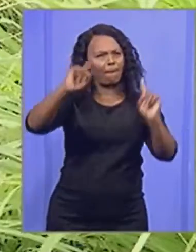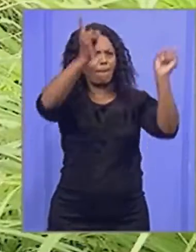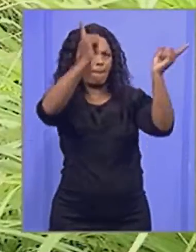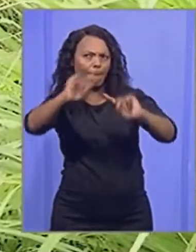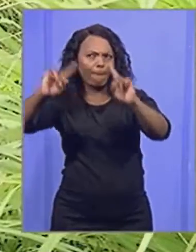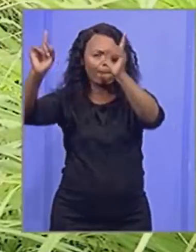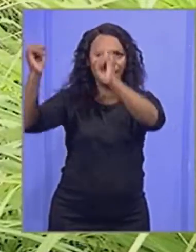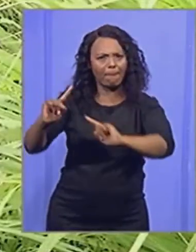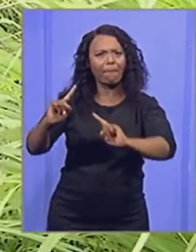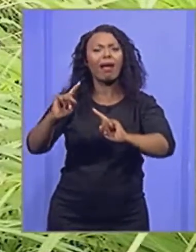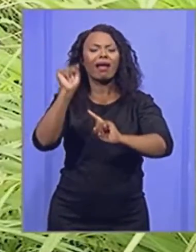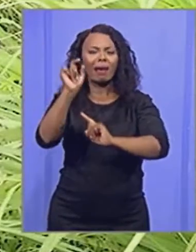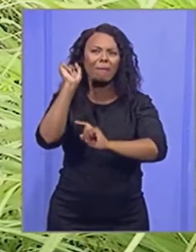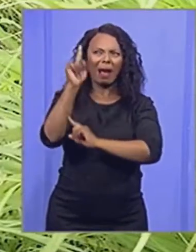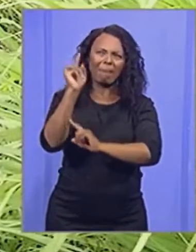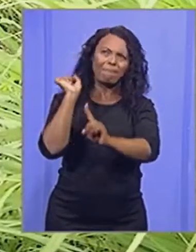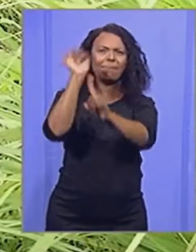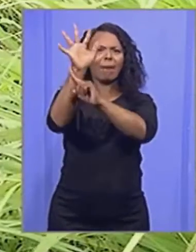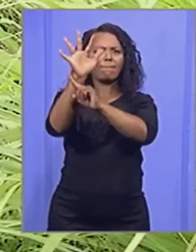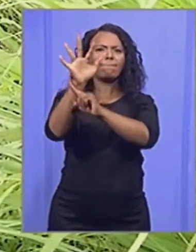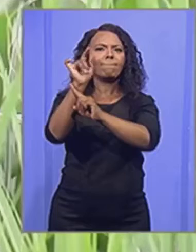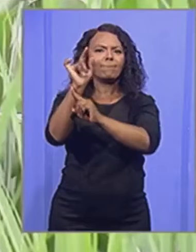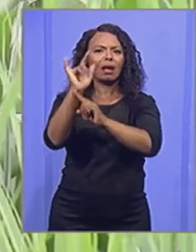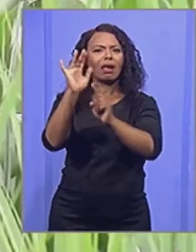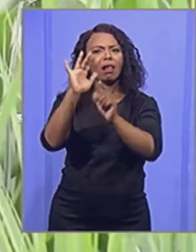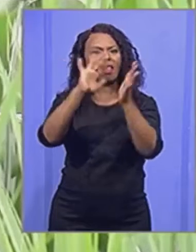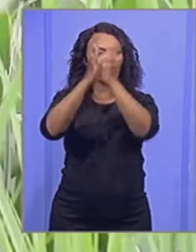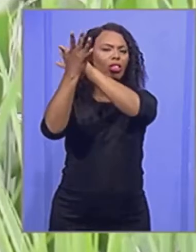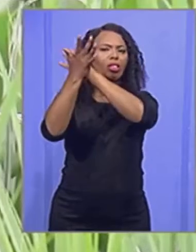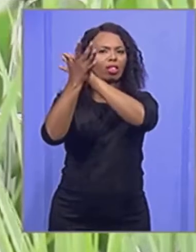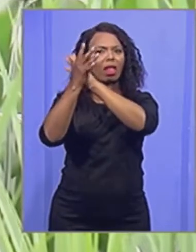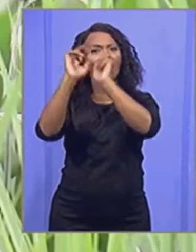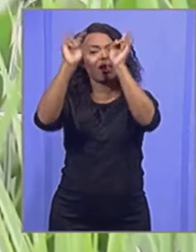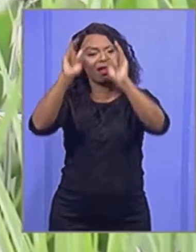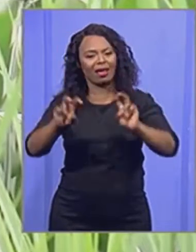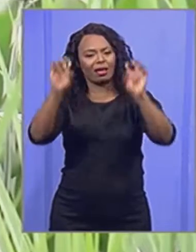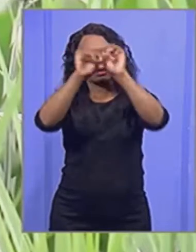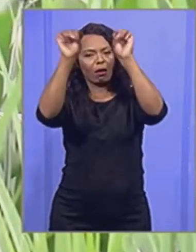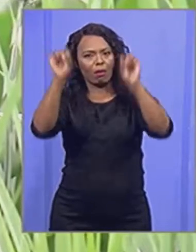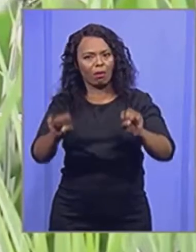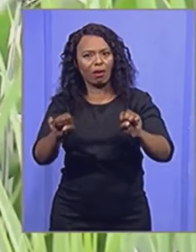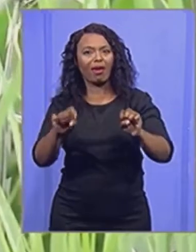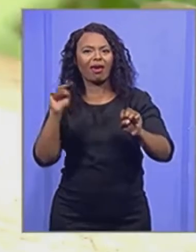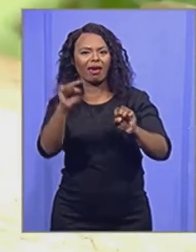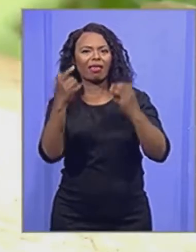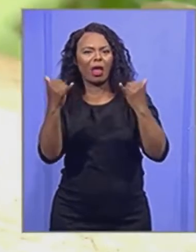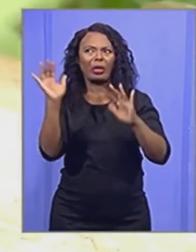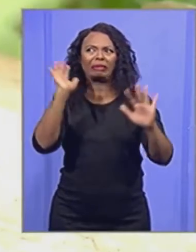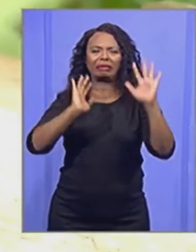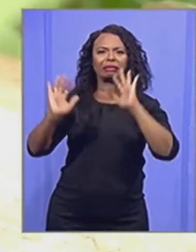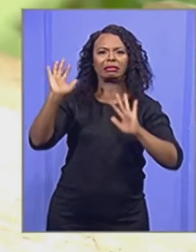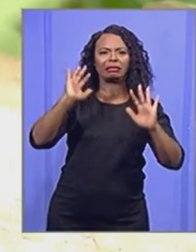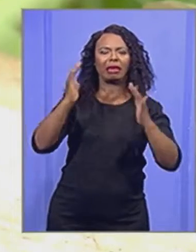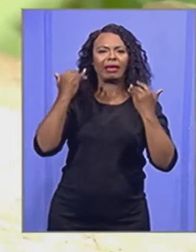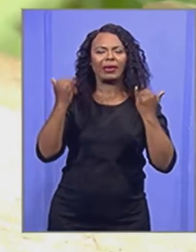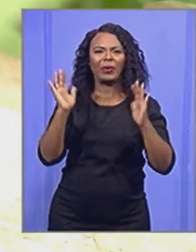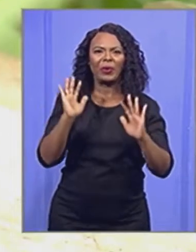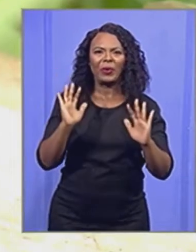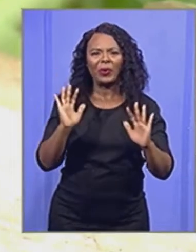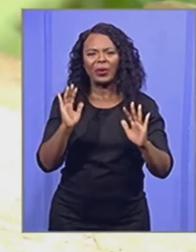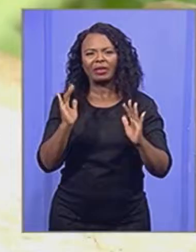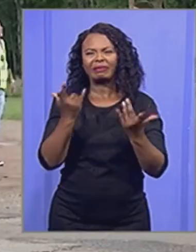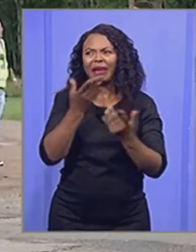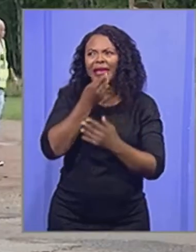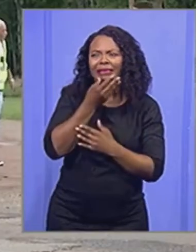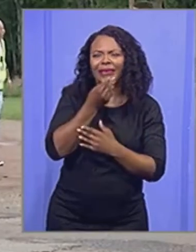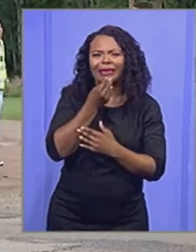sentseng mafaratlhatlha a motlakase. Mme se ne sa baka gore baagi ba tsenwe ke tsebetsebe ya go jala Keresemose mo